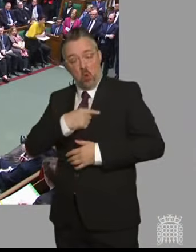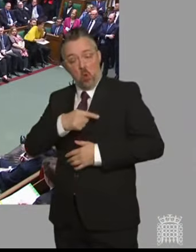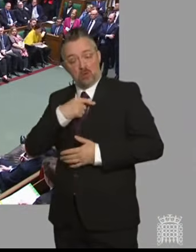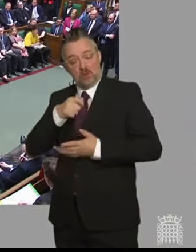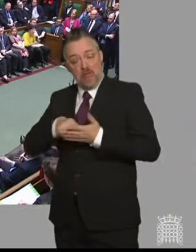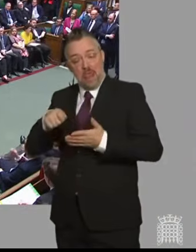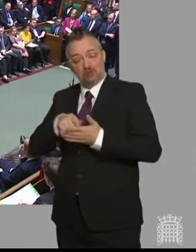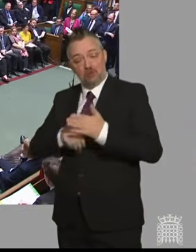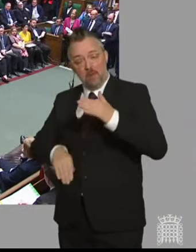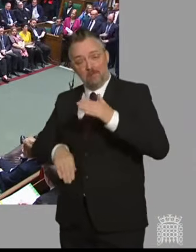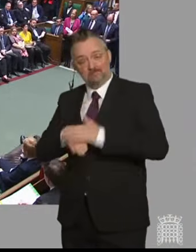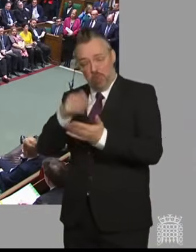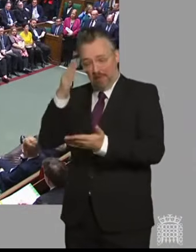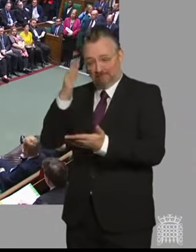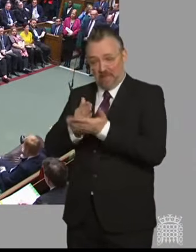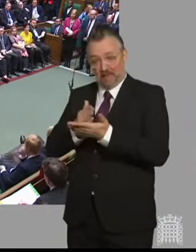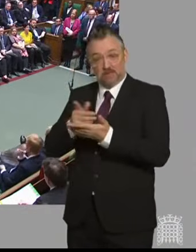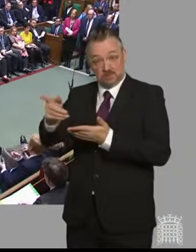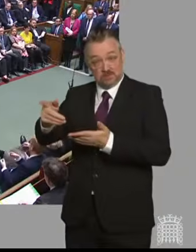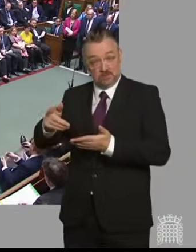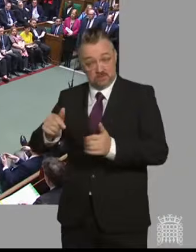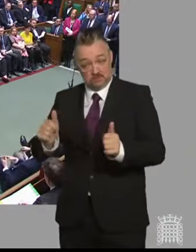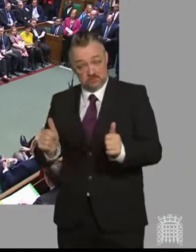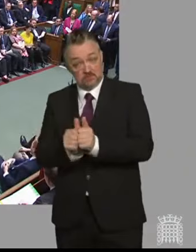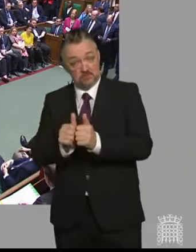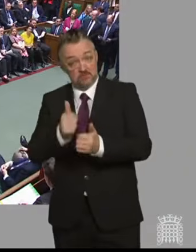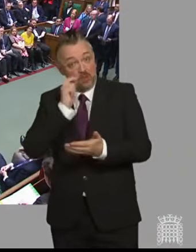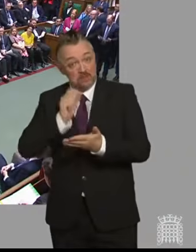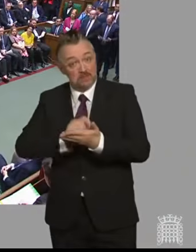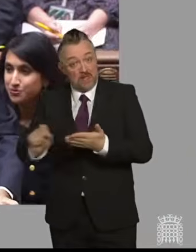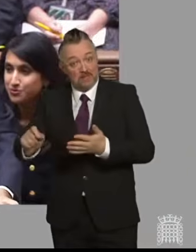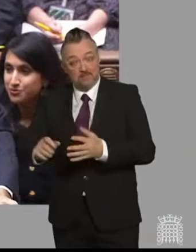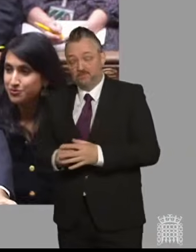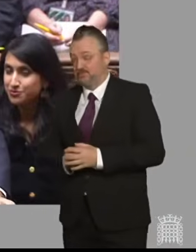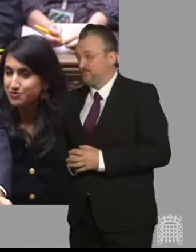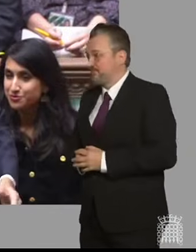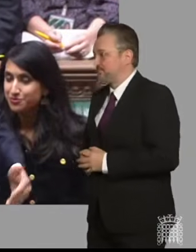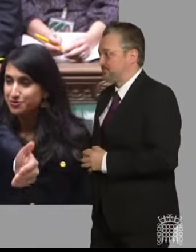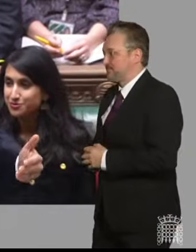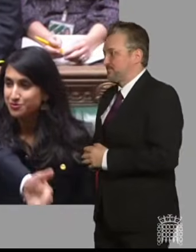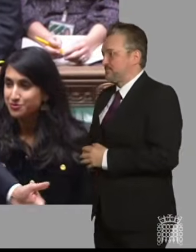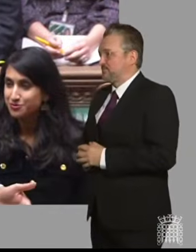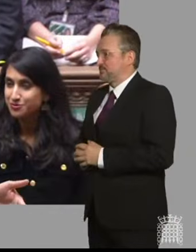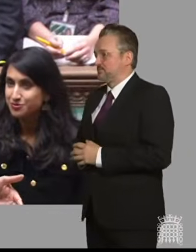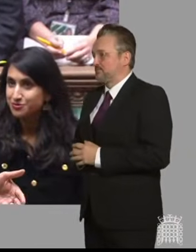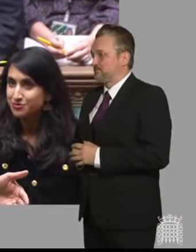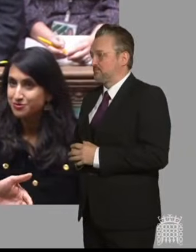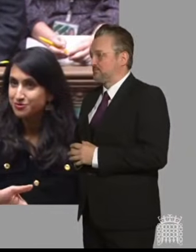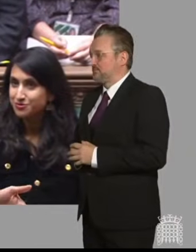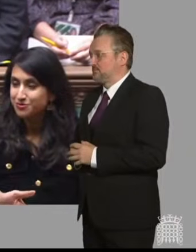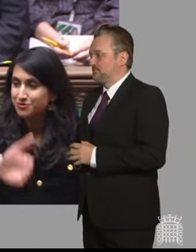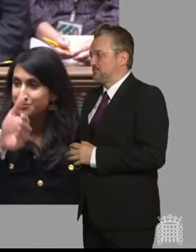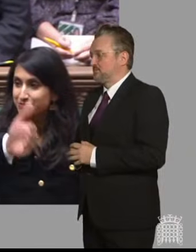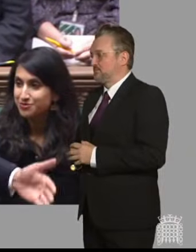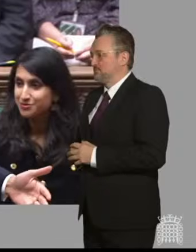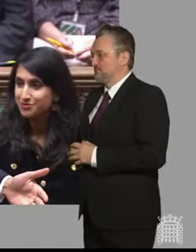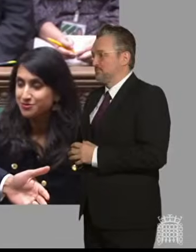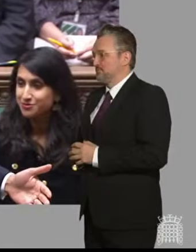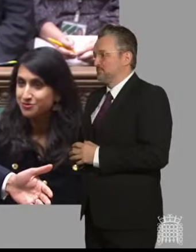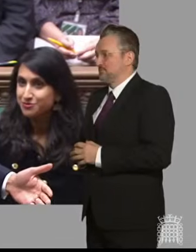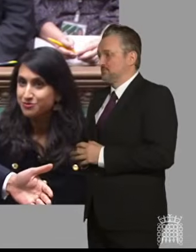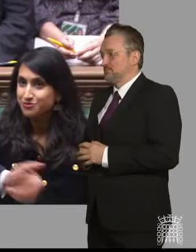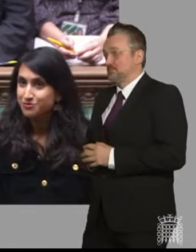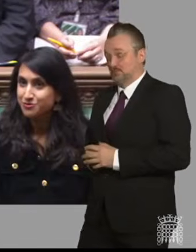Well, Mr. Speaker, I was pleased to just be in Wales last week, and these are the facts on the ground. The